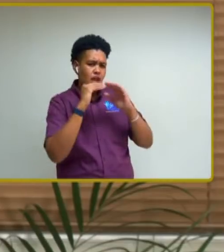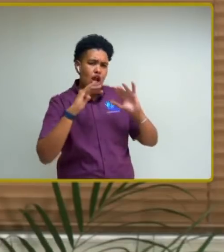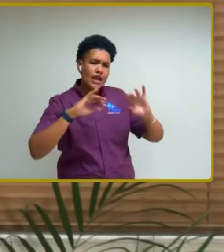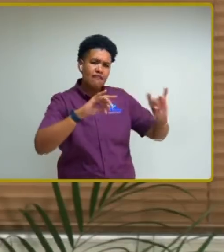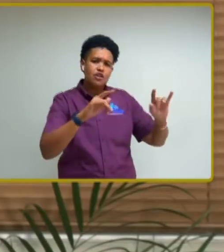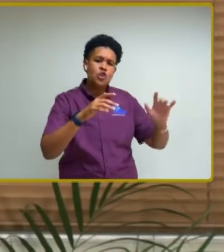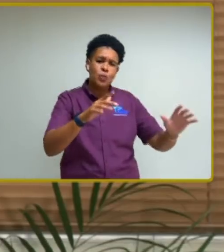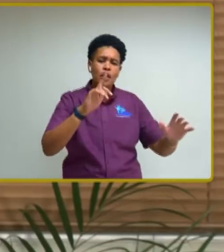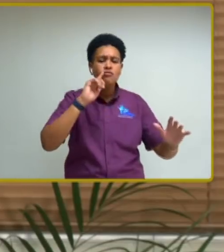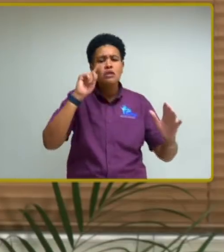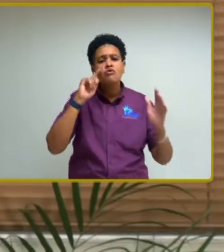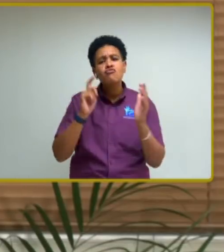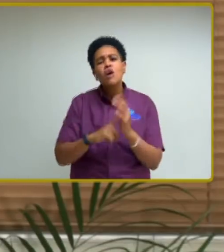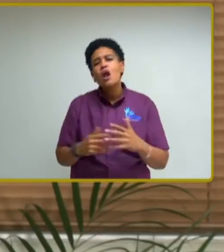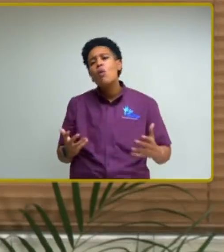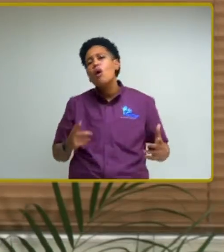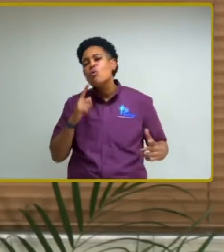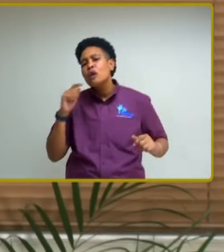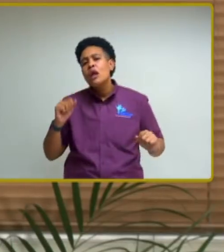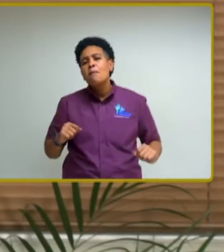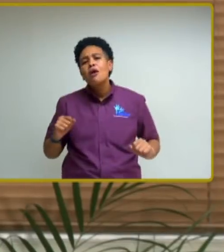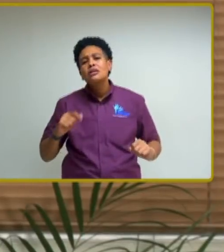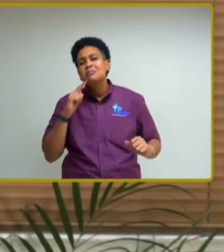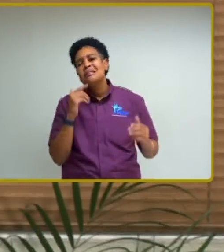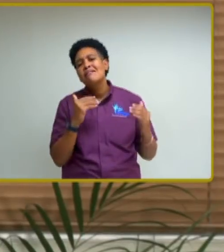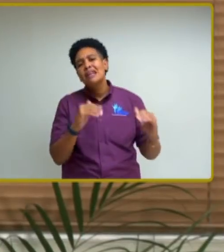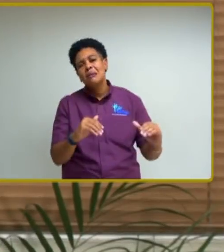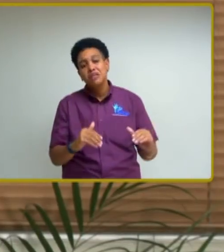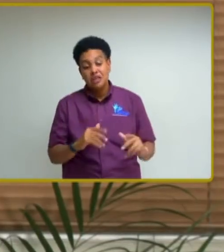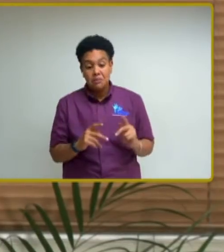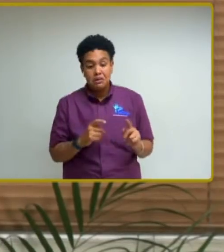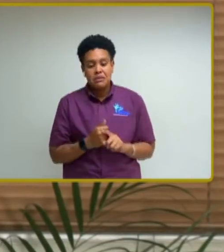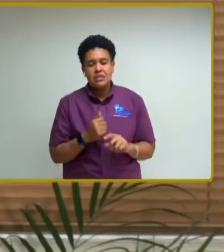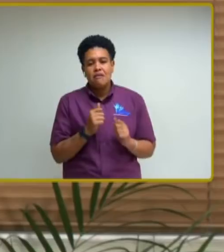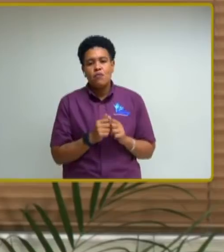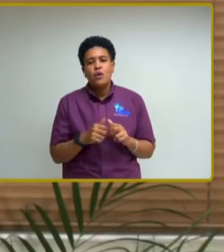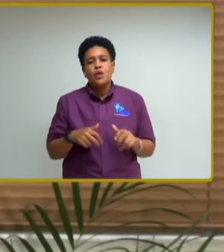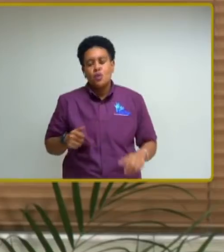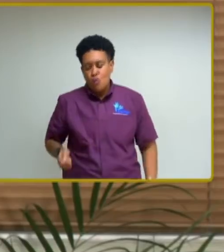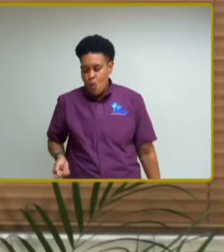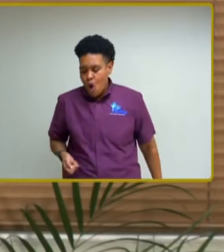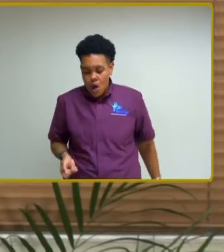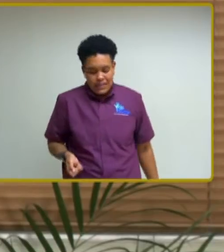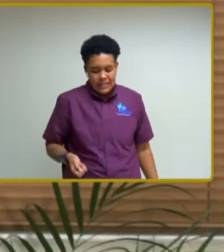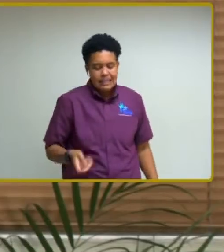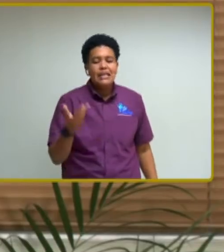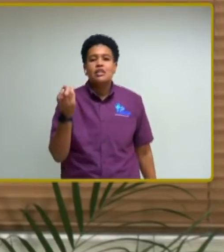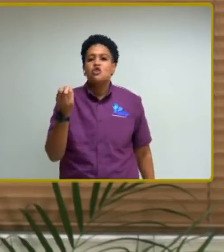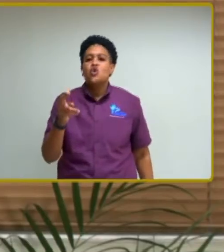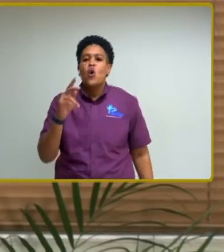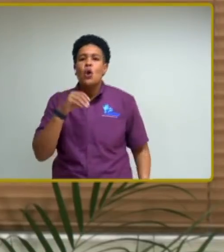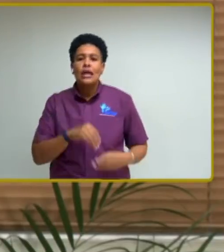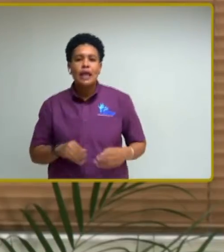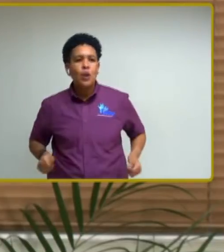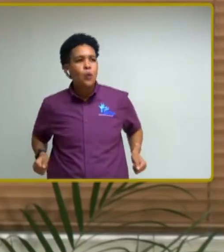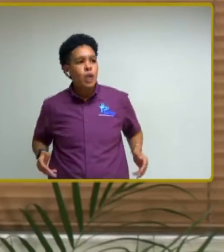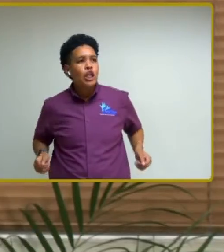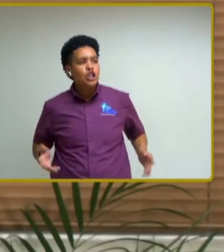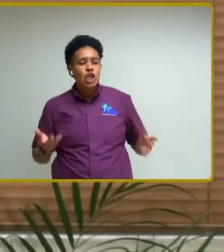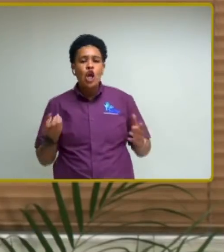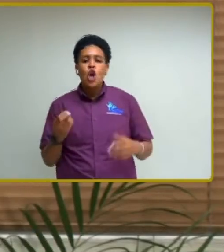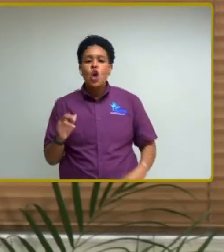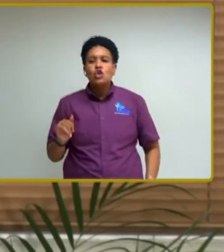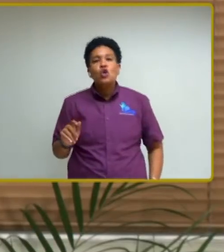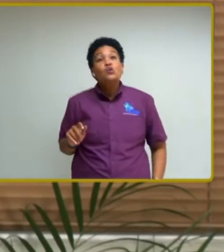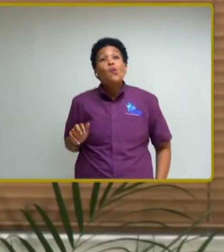manner, recognizing the possibility of limitations, persons with walking sticks or in wheelchairs or just